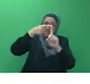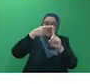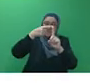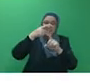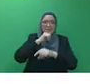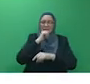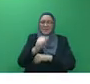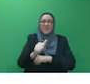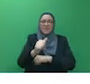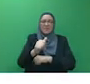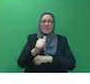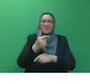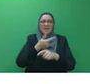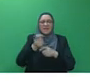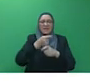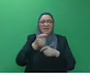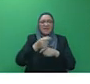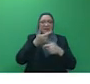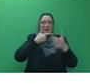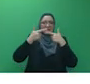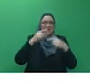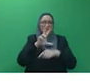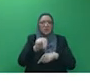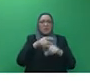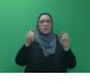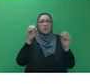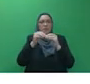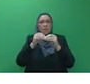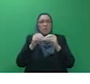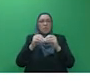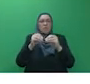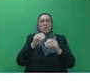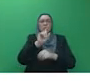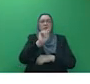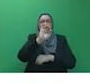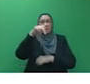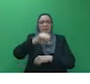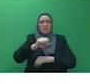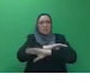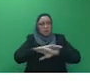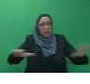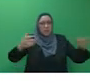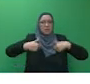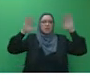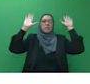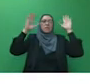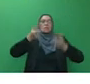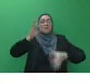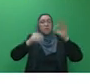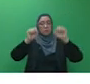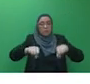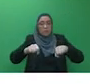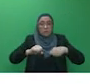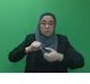of this is not for laughs but for your tips like you said don't give up and what else could you do by way of adaptability and from your own experience and